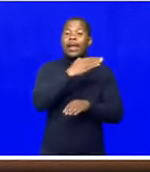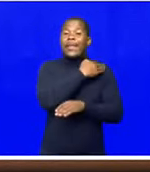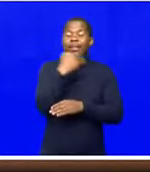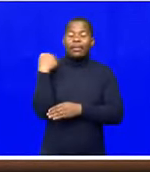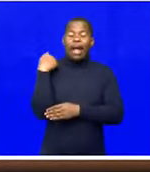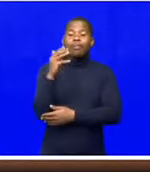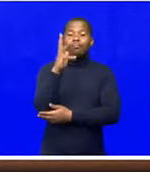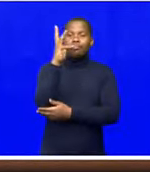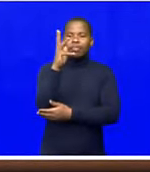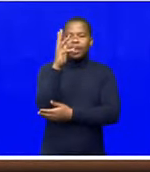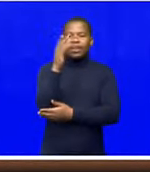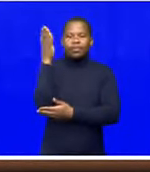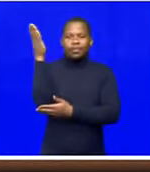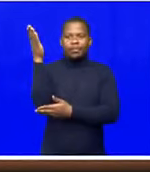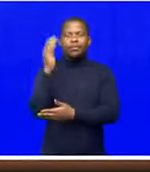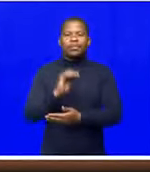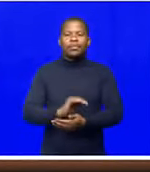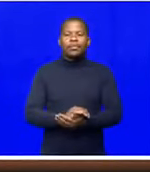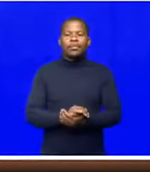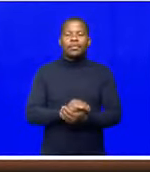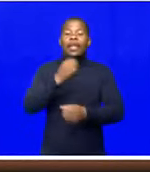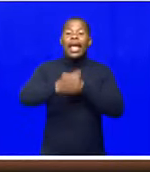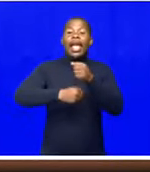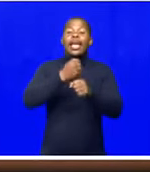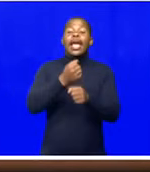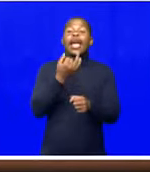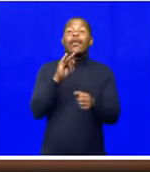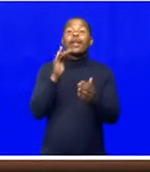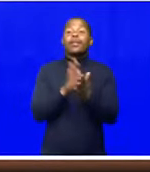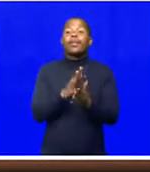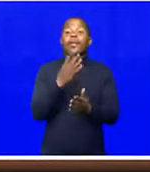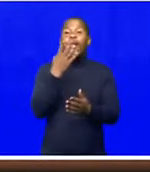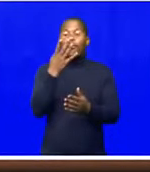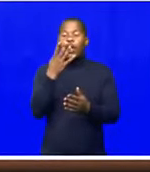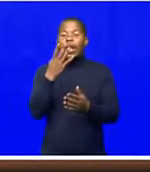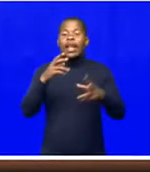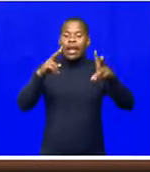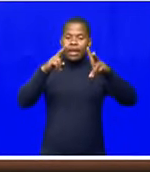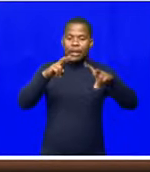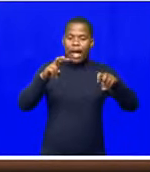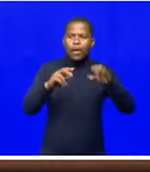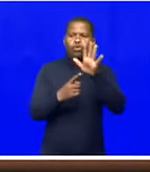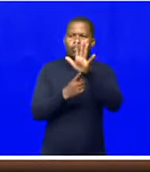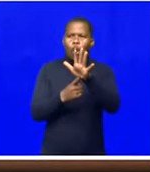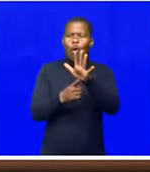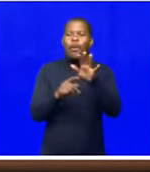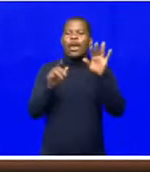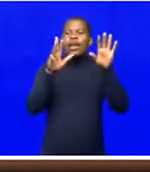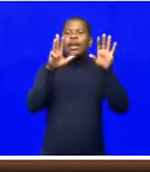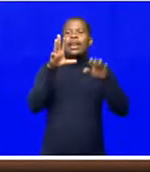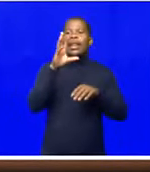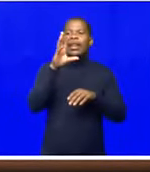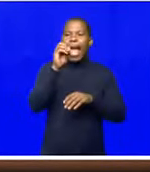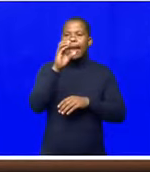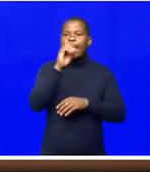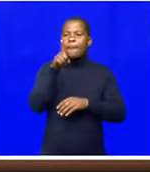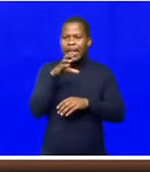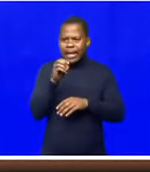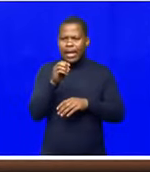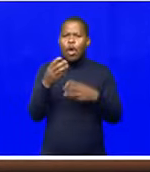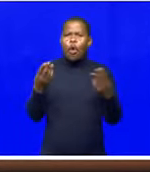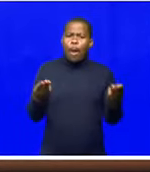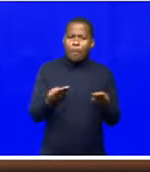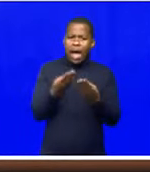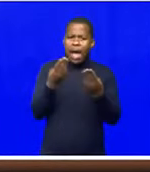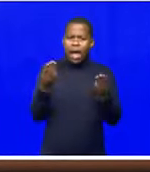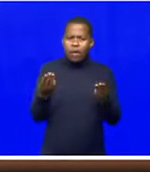survey conducted by the ministry in 2014 revealed that more than 90% of the adult population have